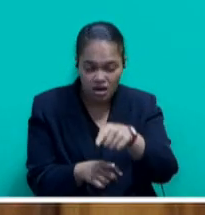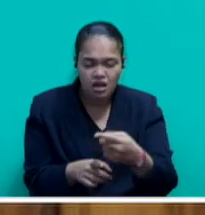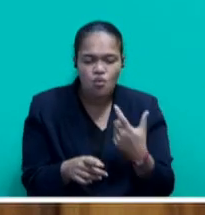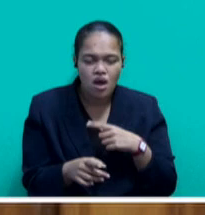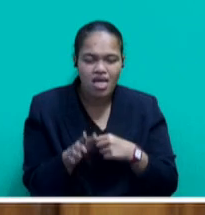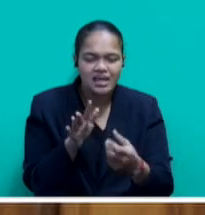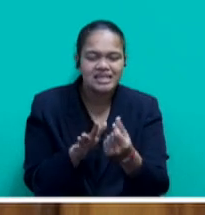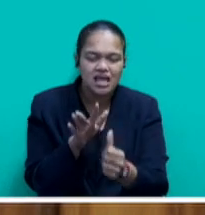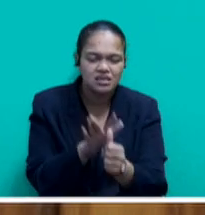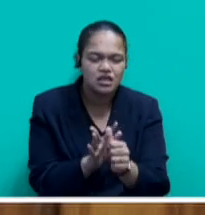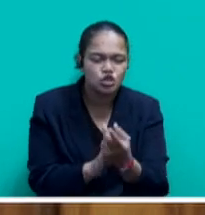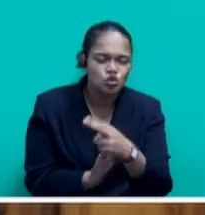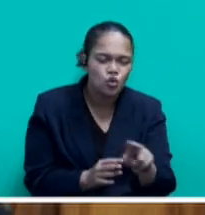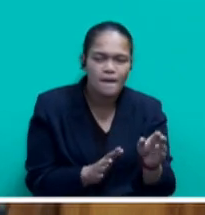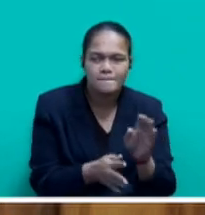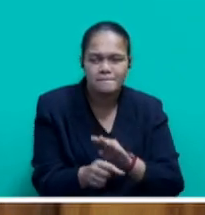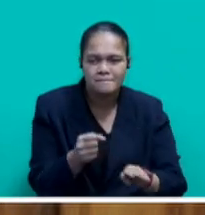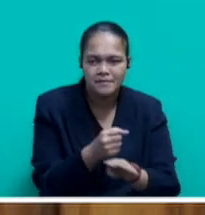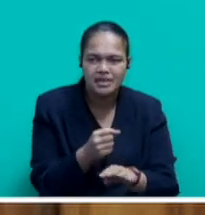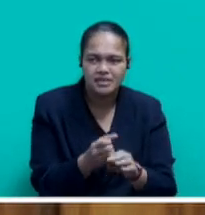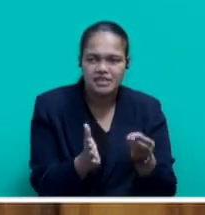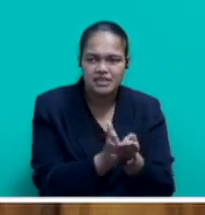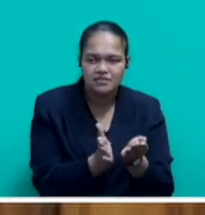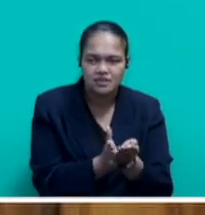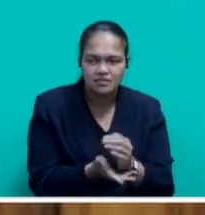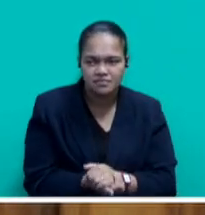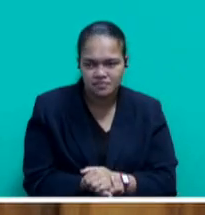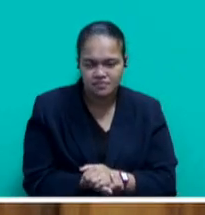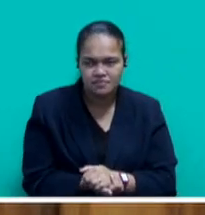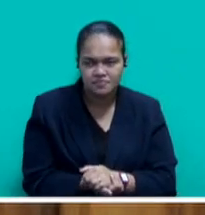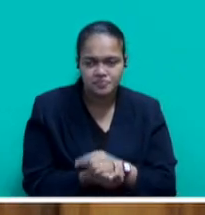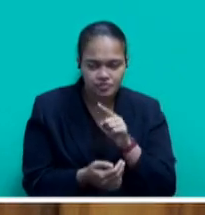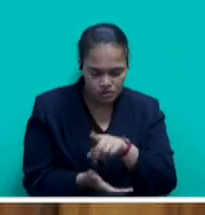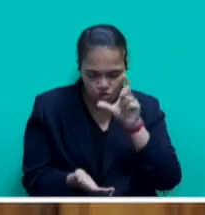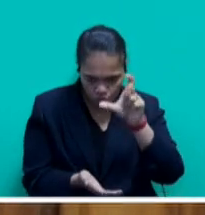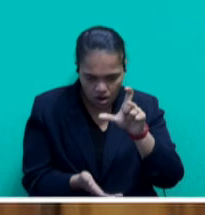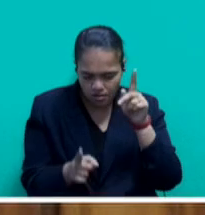services. This is a people-centered and forward-looking budget.